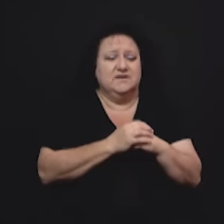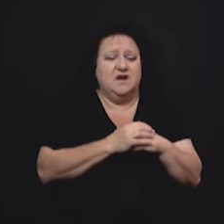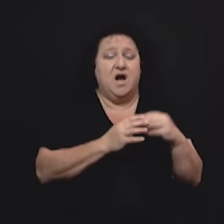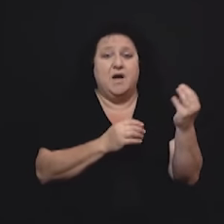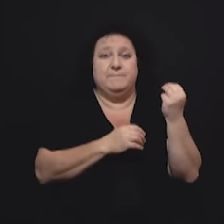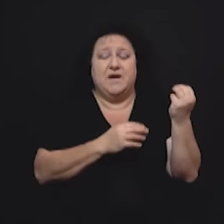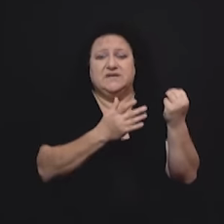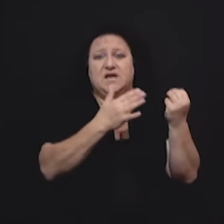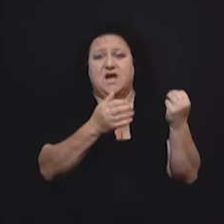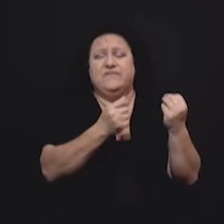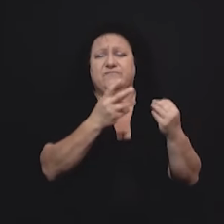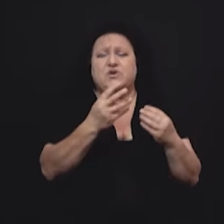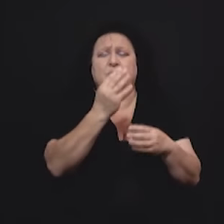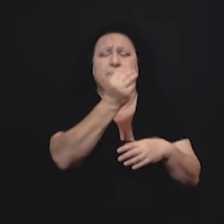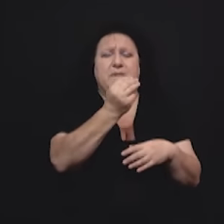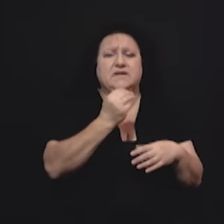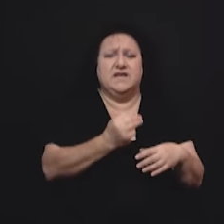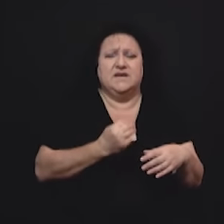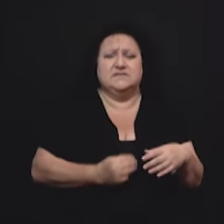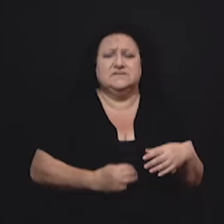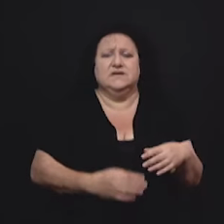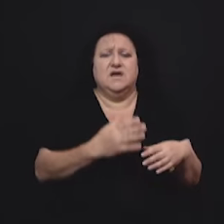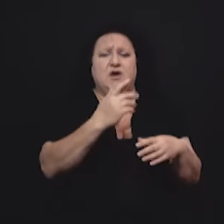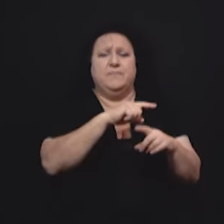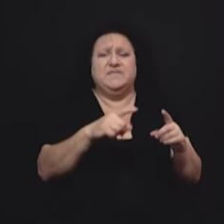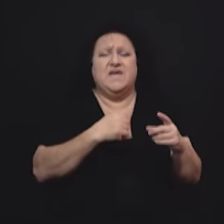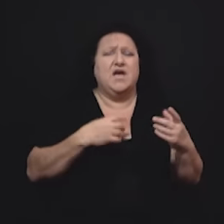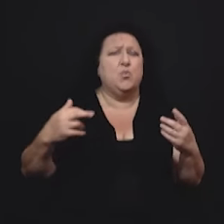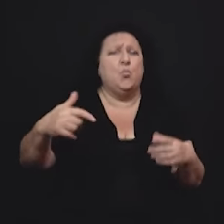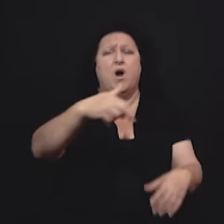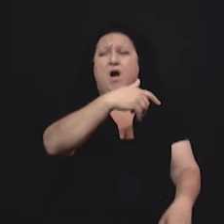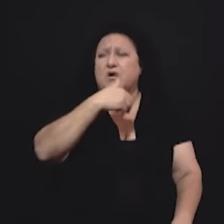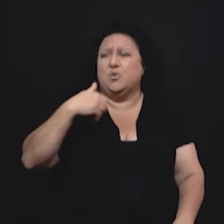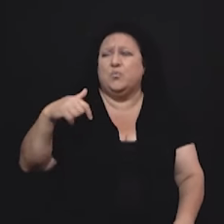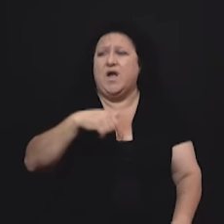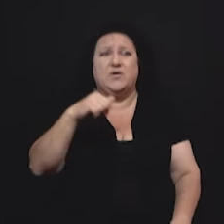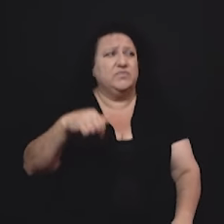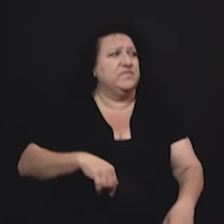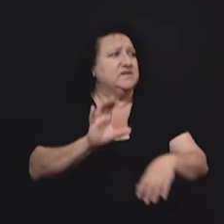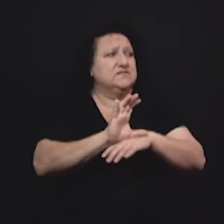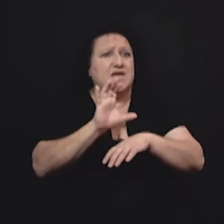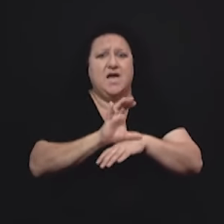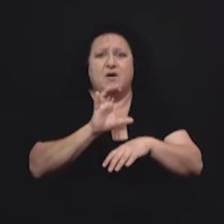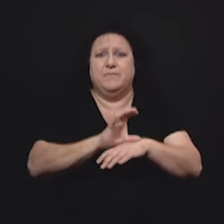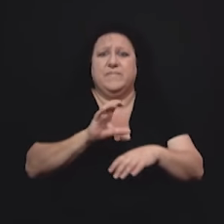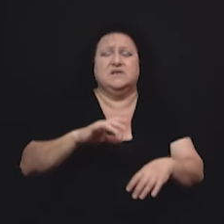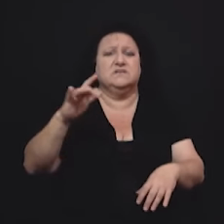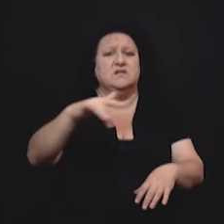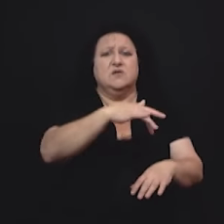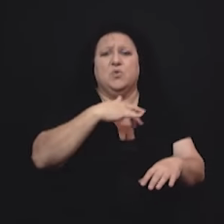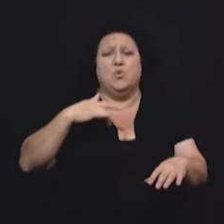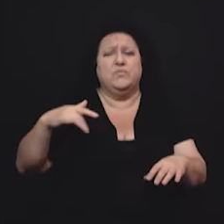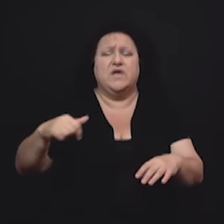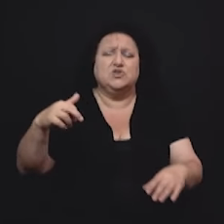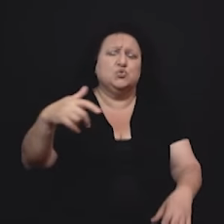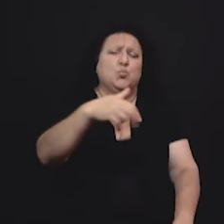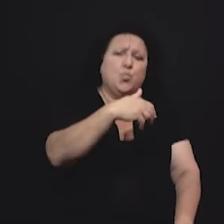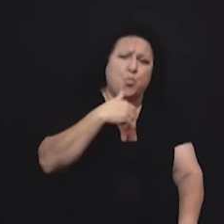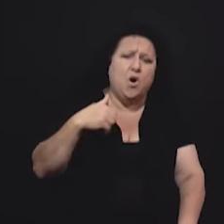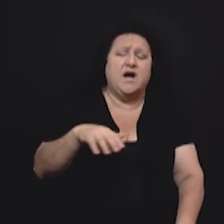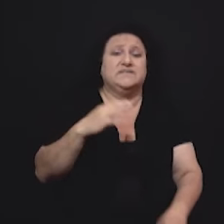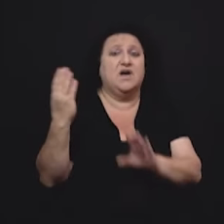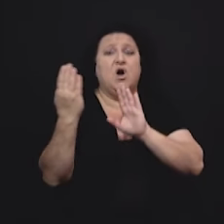couple of Mondays a month. But they walk every inch of this campus. They've been in the choir loft. They came for Windshape and just walked the halls